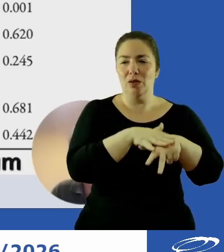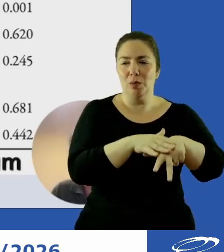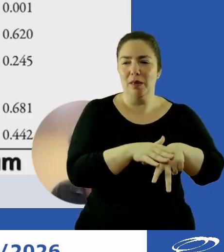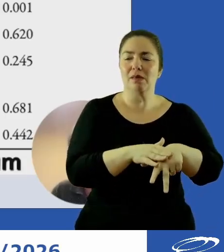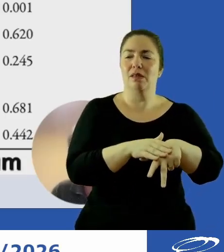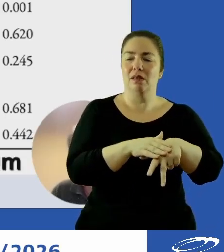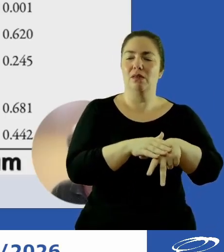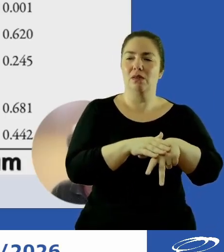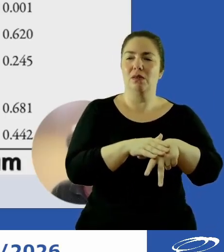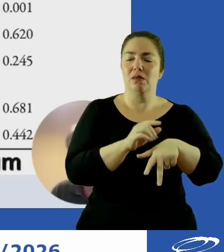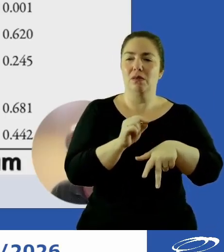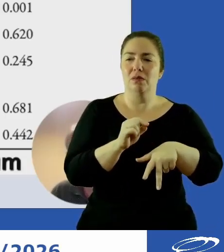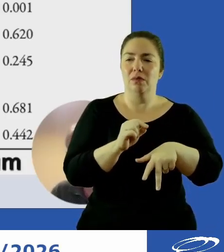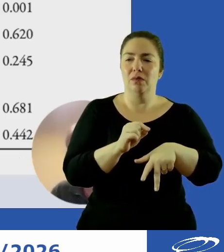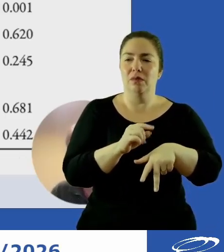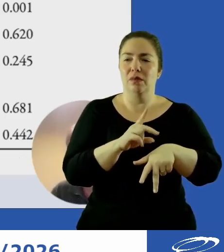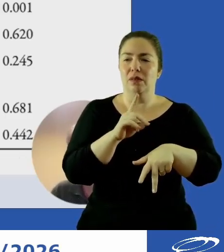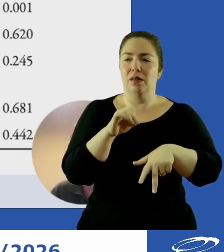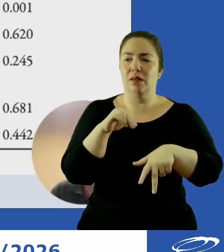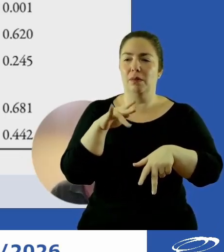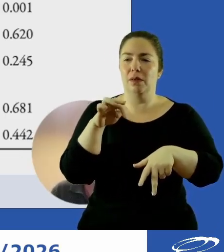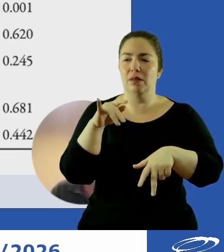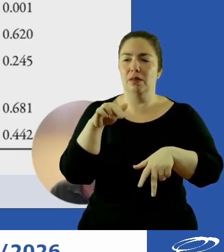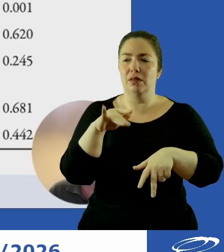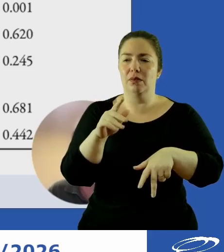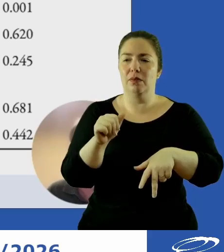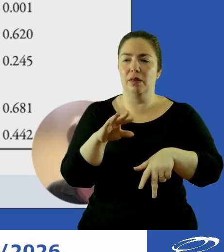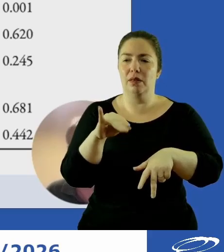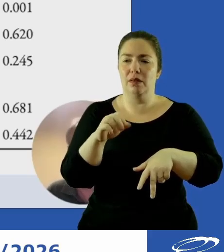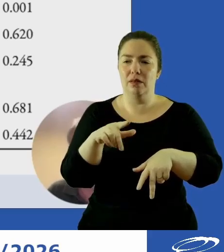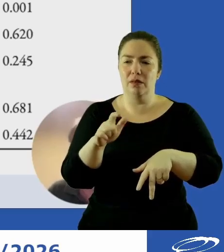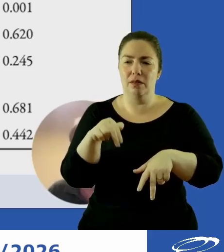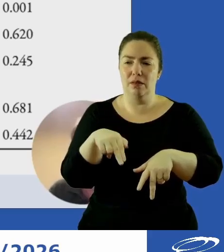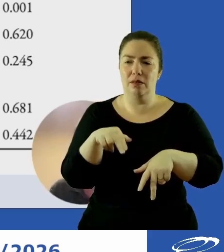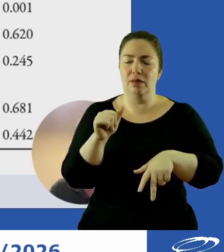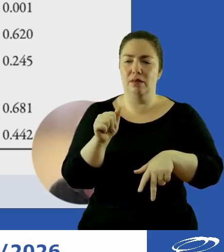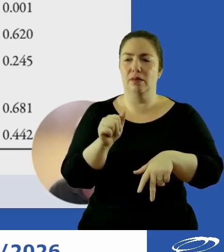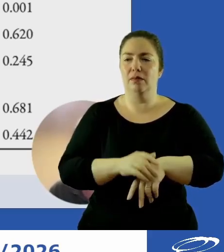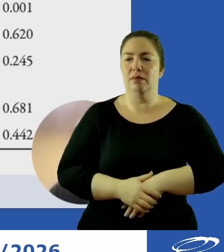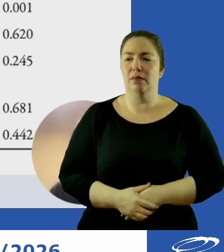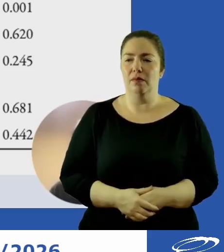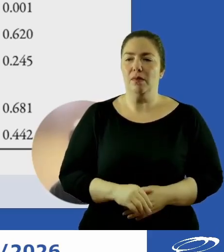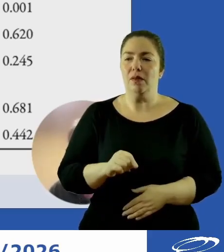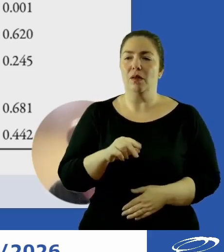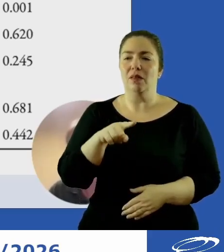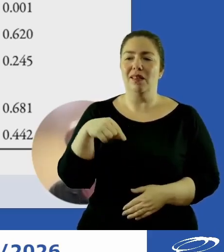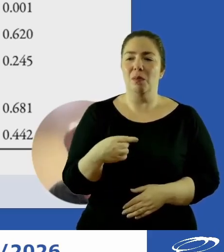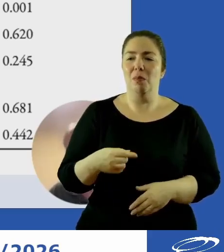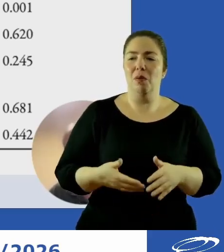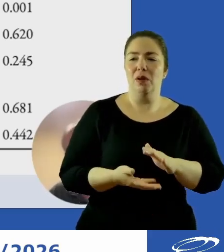in daptomycin require a second surgical debridement, while it was not the case